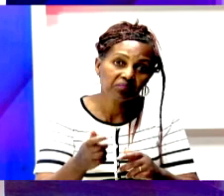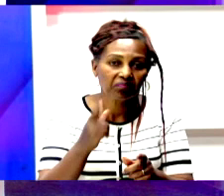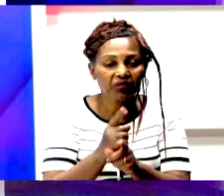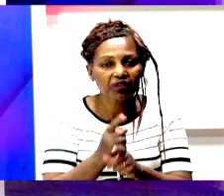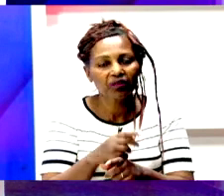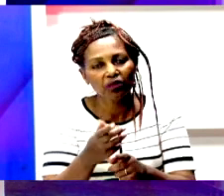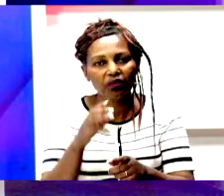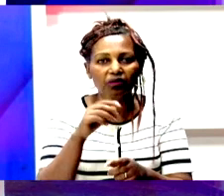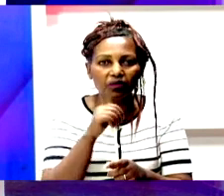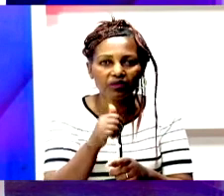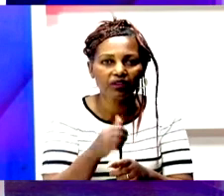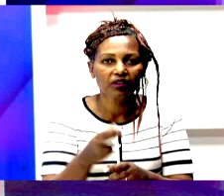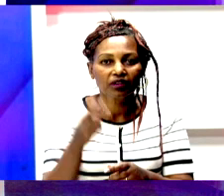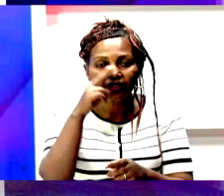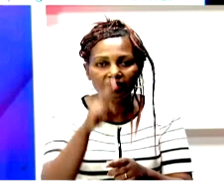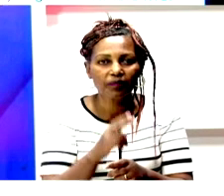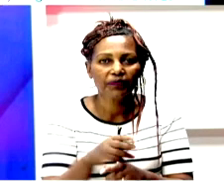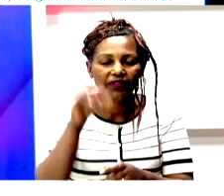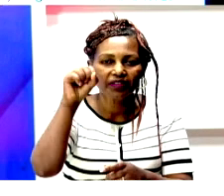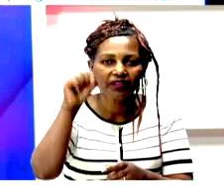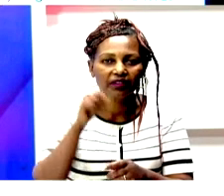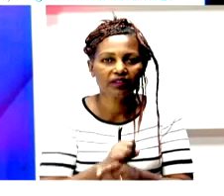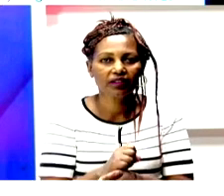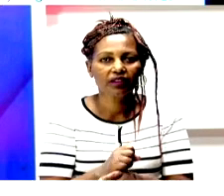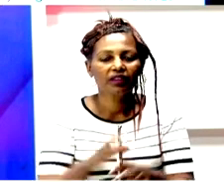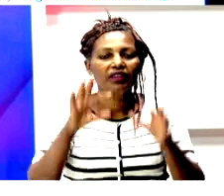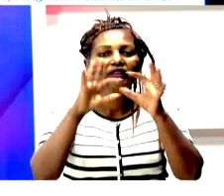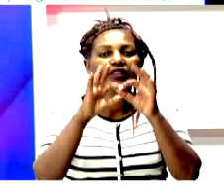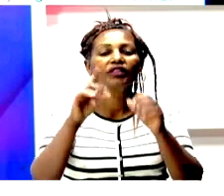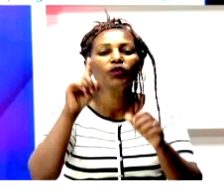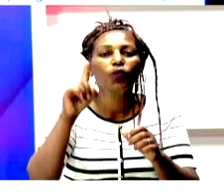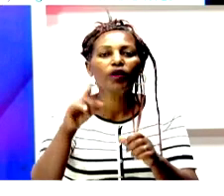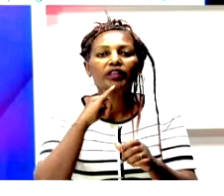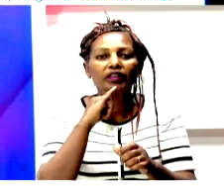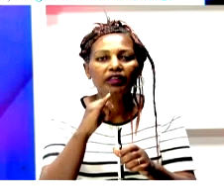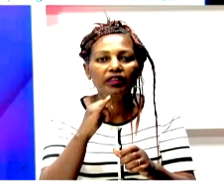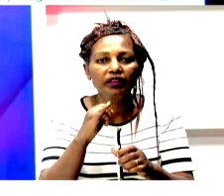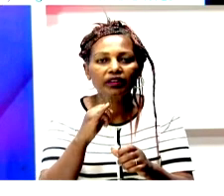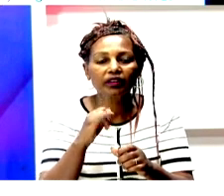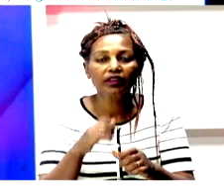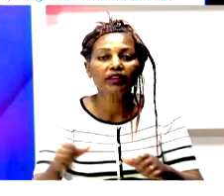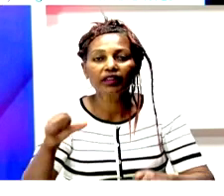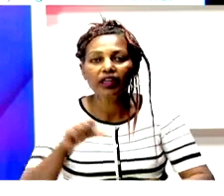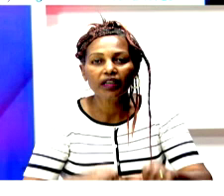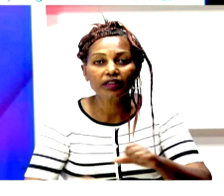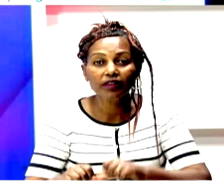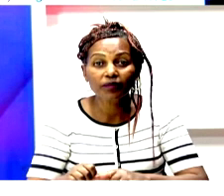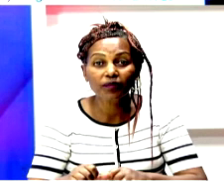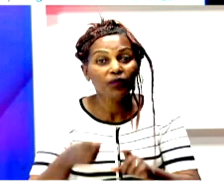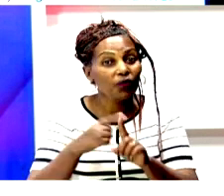See if you are right. Yes, sentence one is in active form. Did you say that?